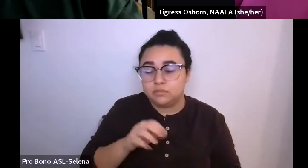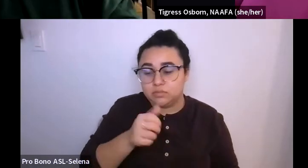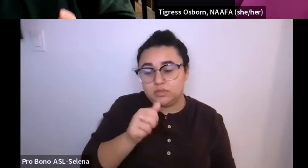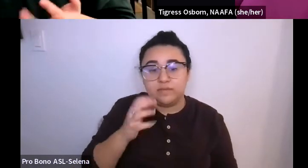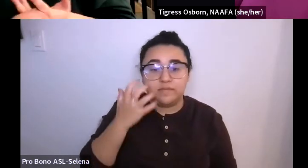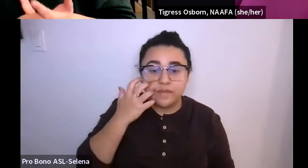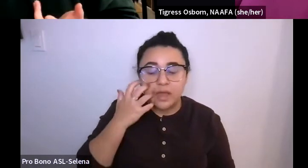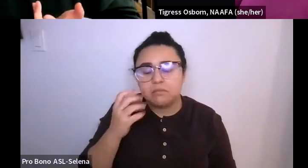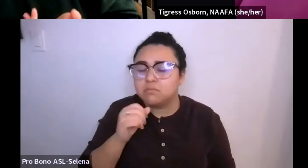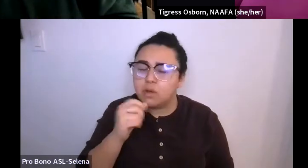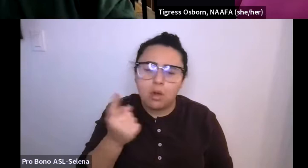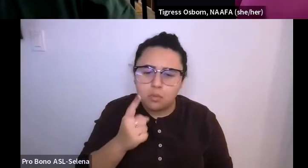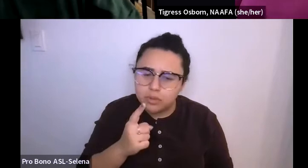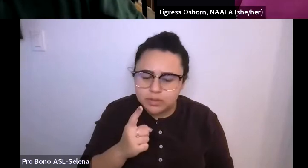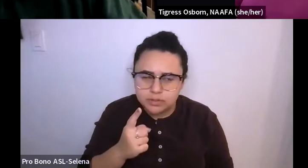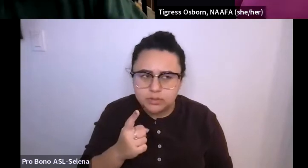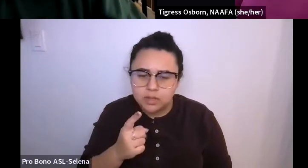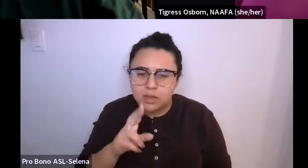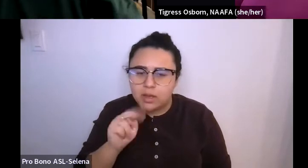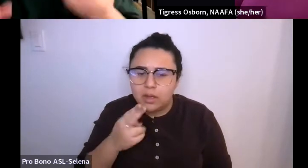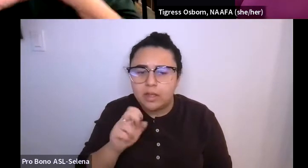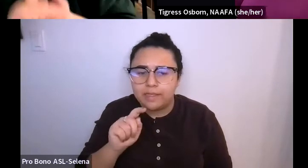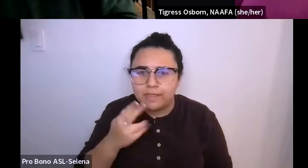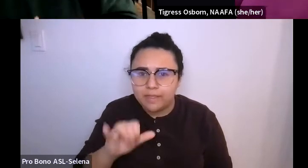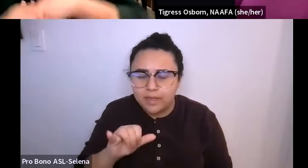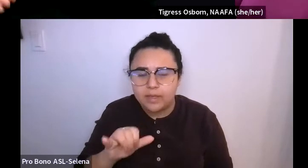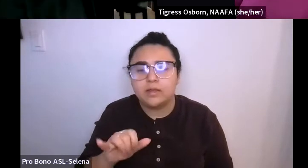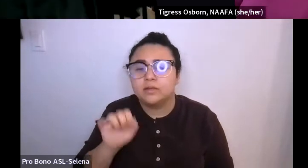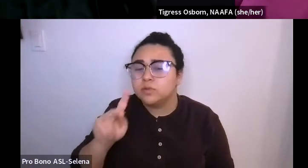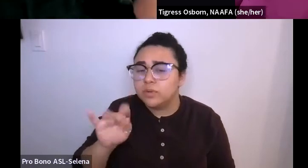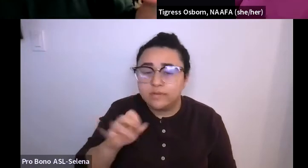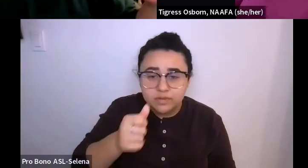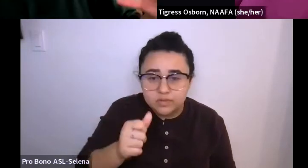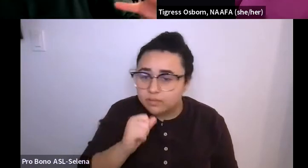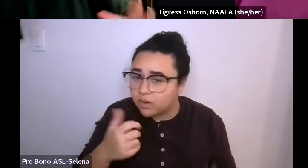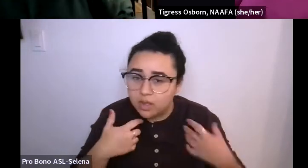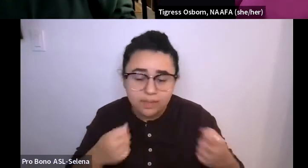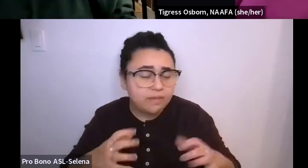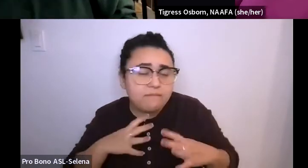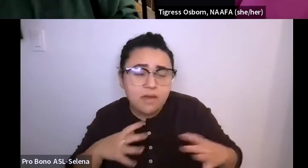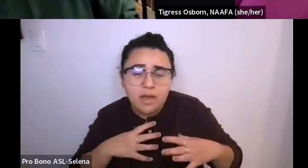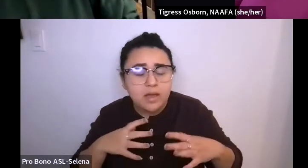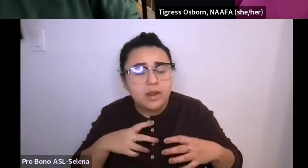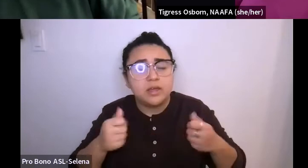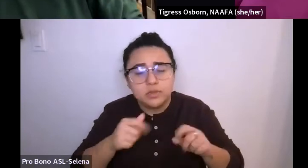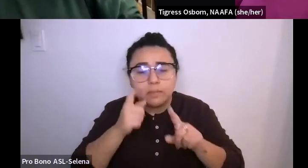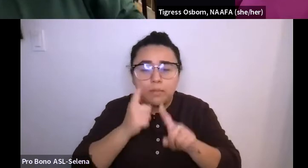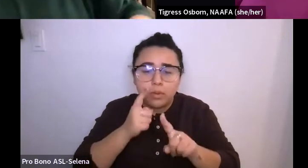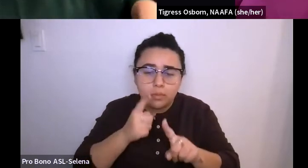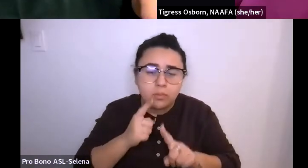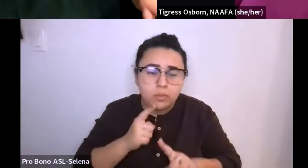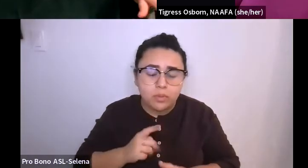not about health and how it's okay if you are unhealthy. And like, I tried to make all of the points about it. And I even went into